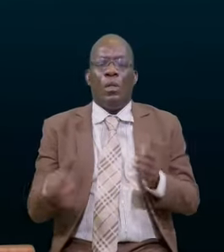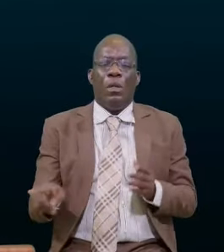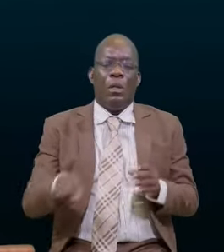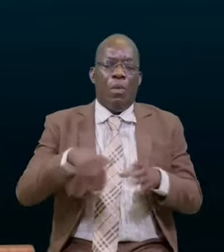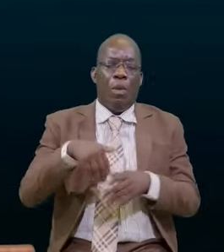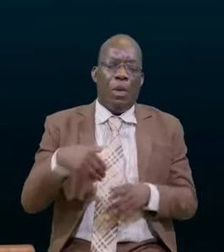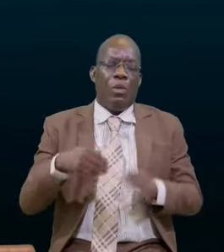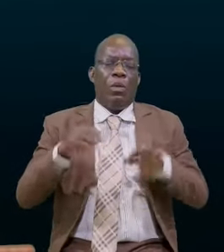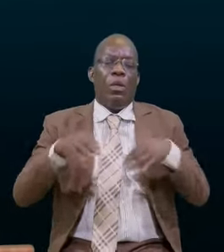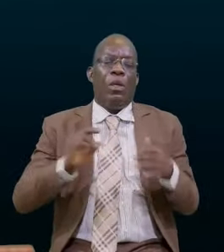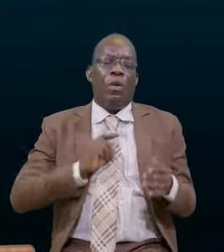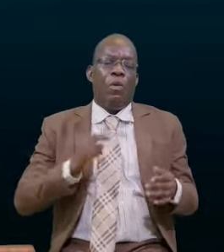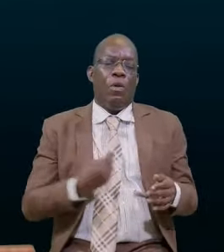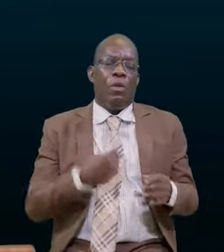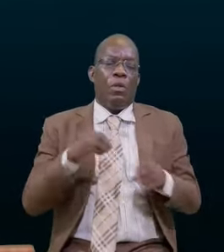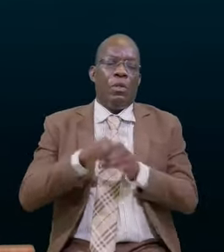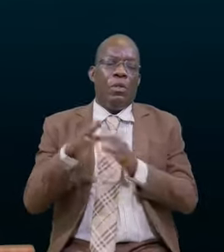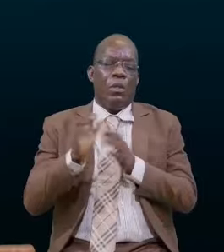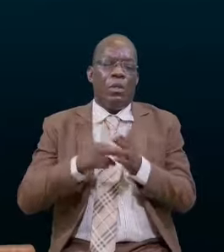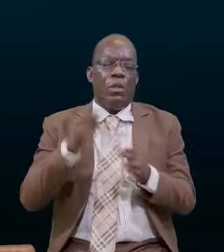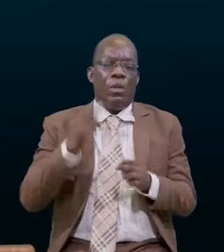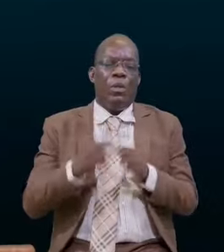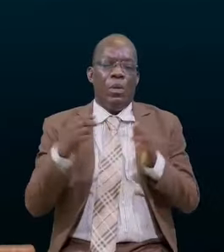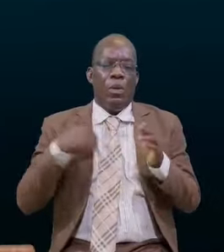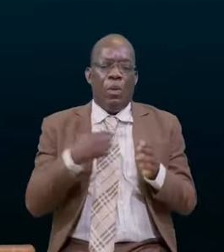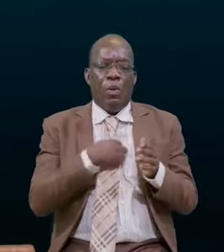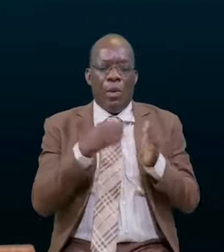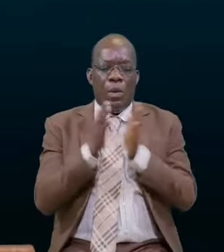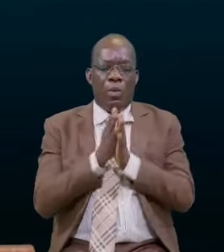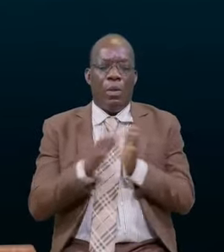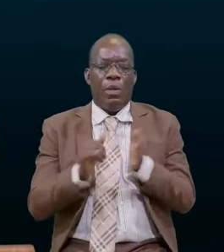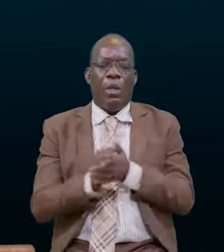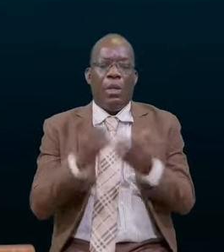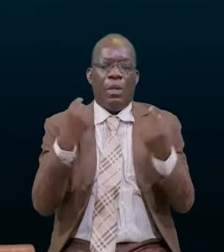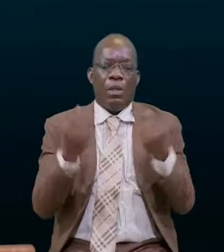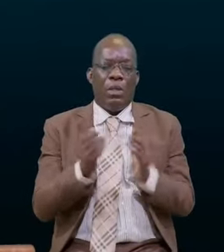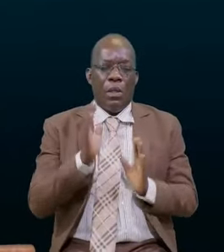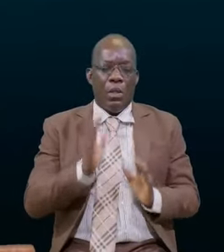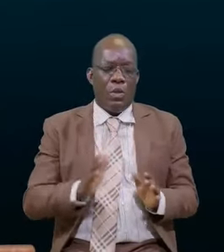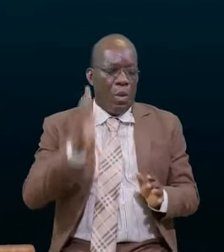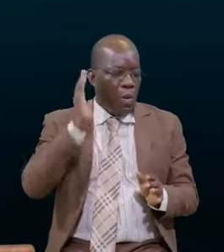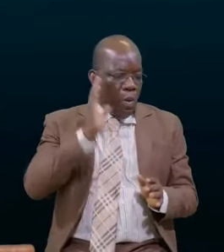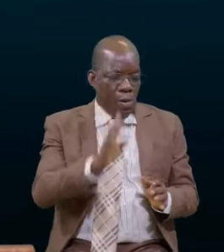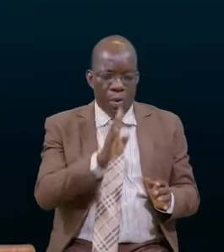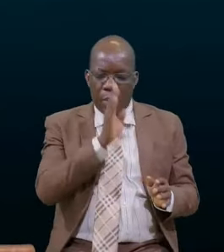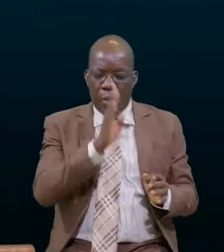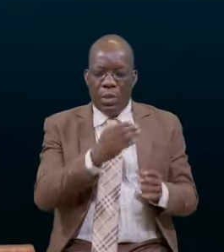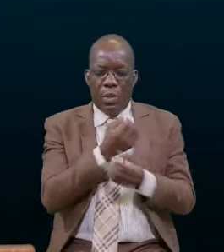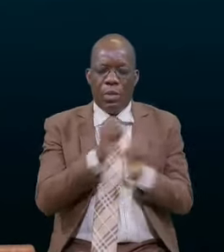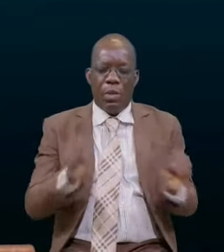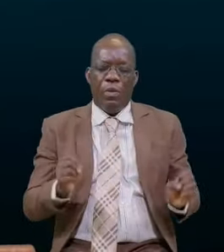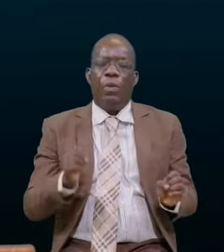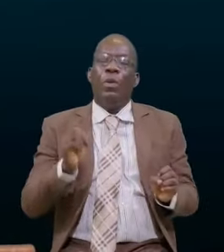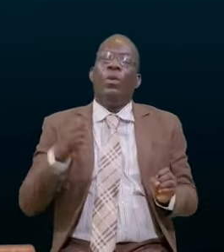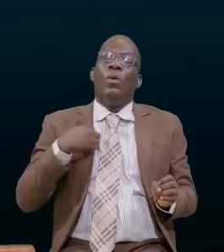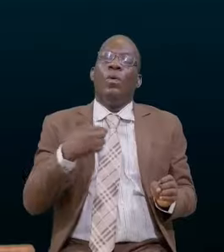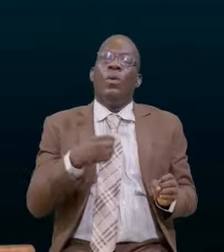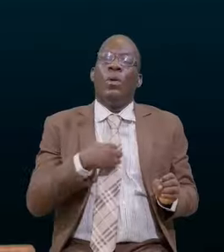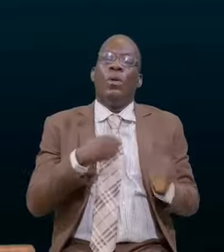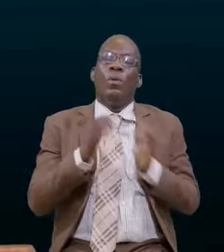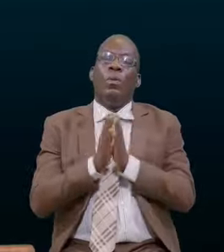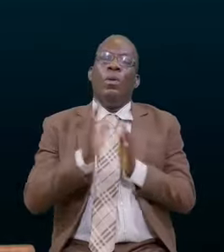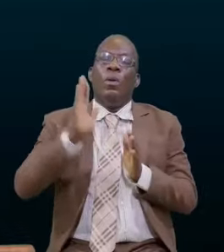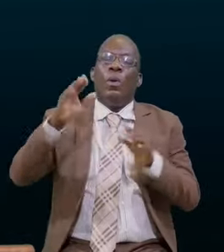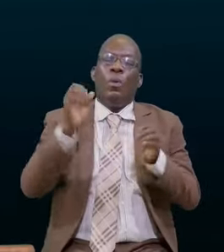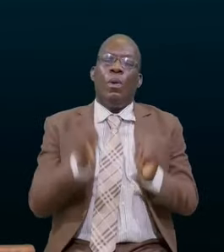we pray that Sinners will be saved we pray that Believers will be Sanctified and Lord your power will come upon us to give us the grace